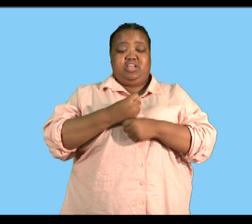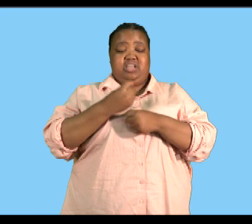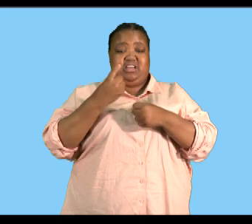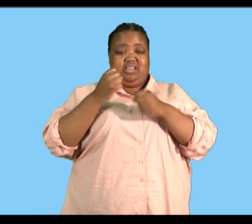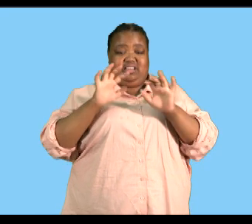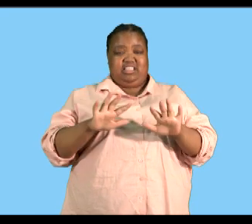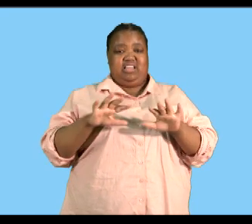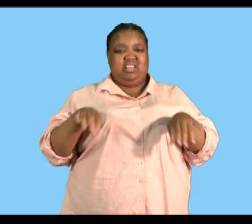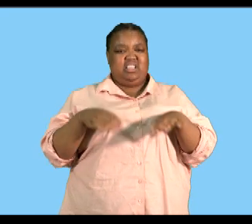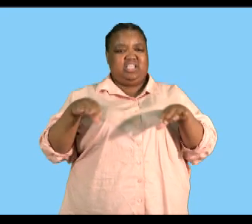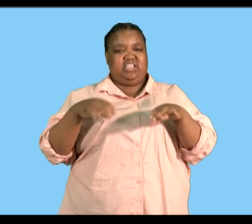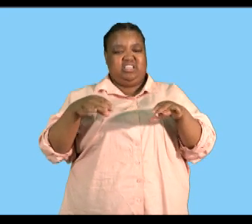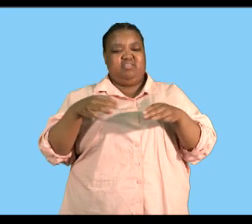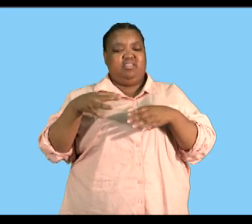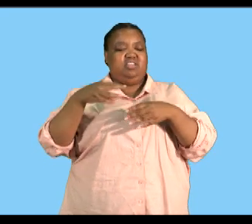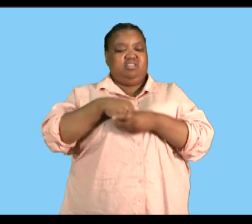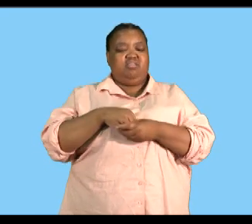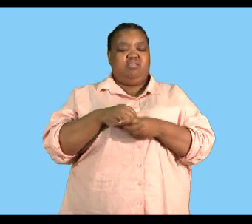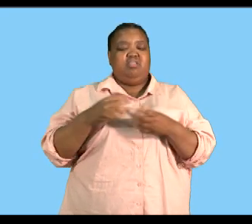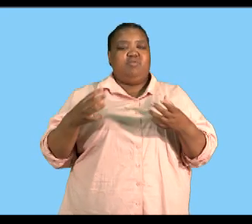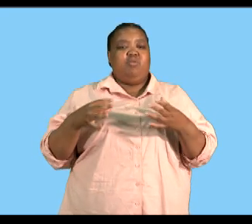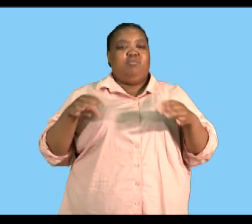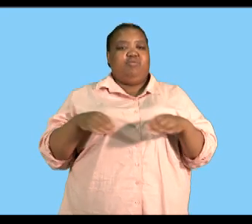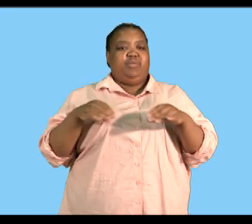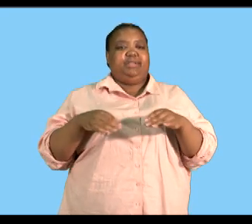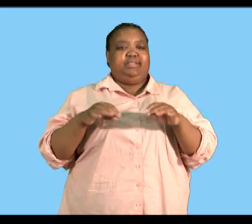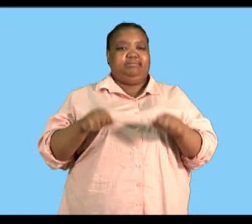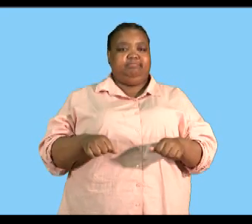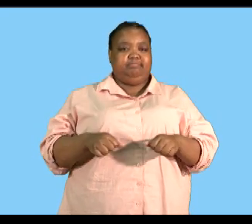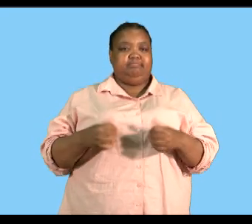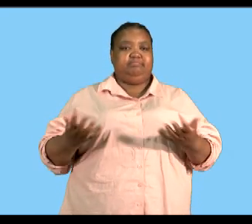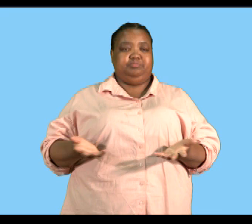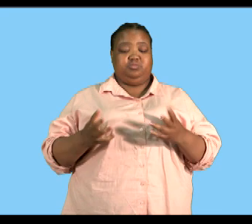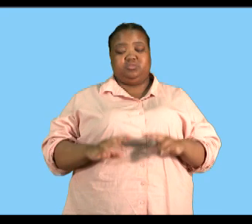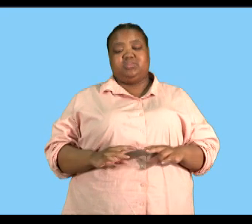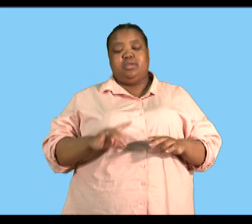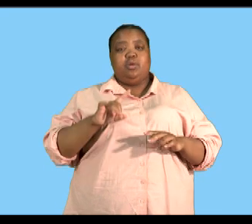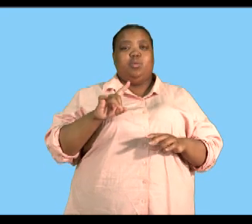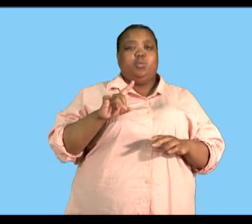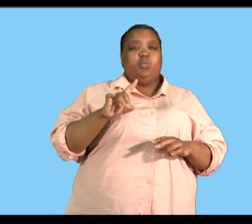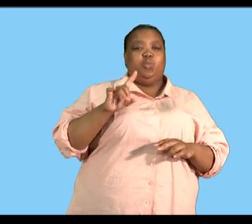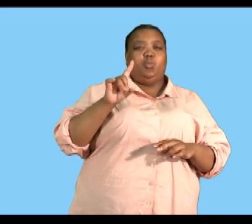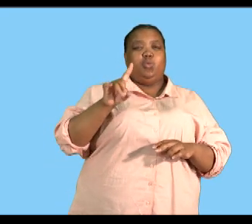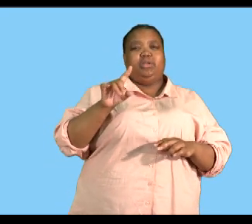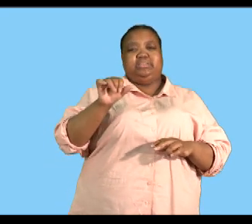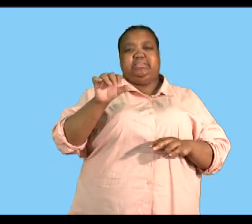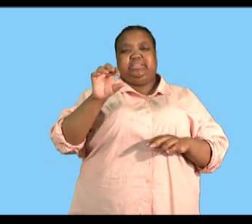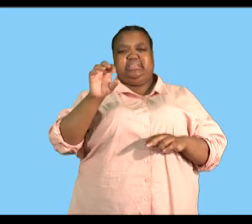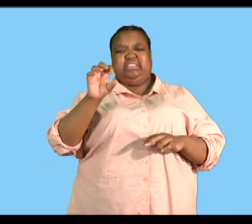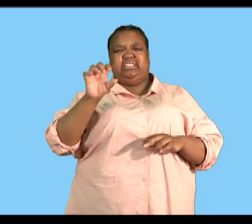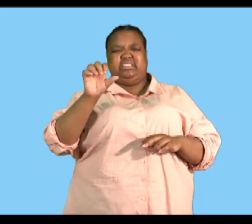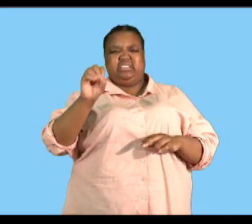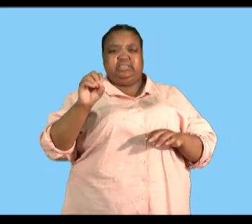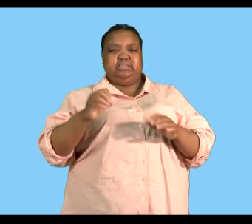were 160 learners took part in the survey, now we need